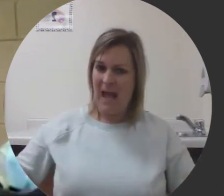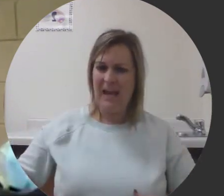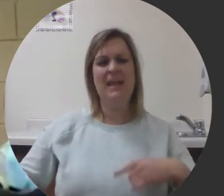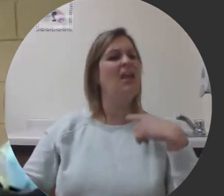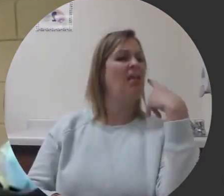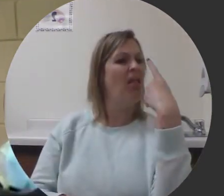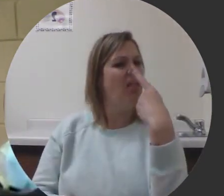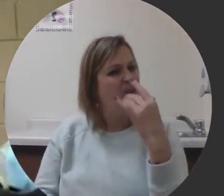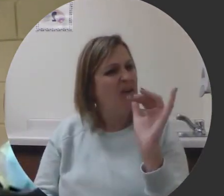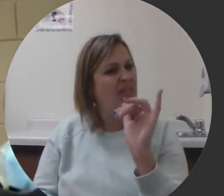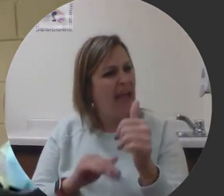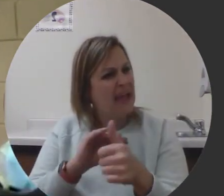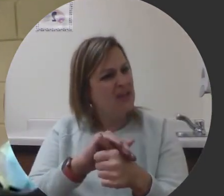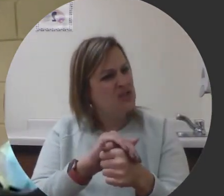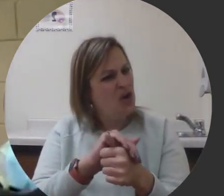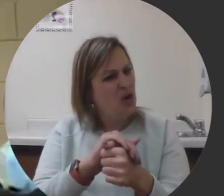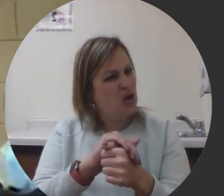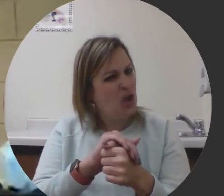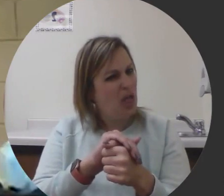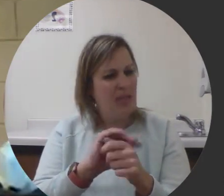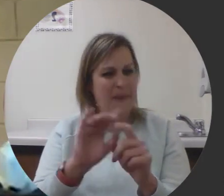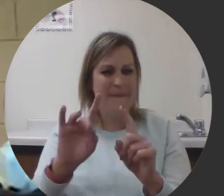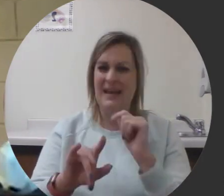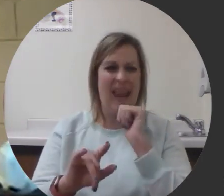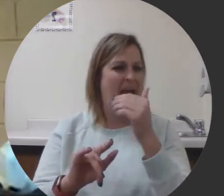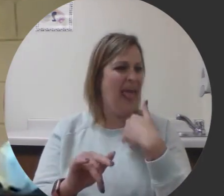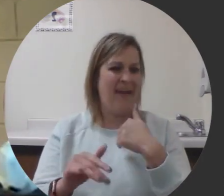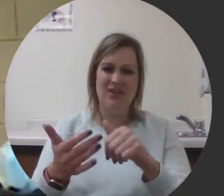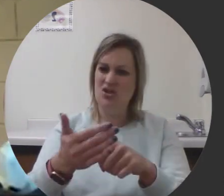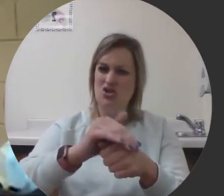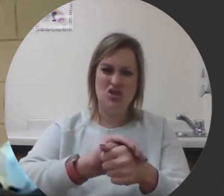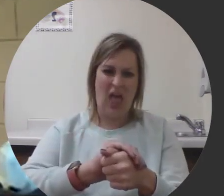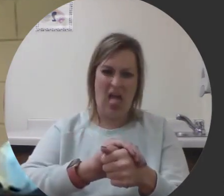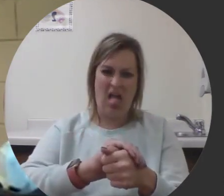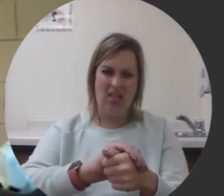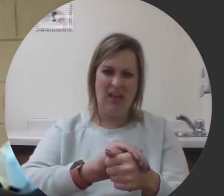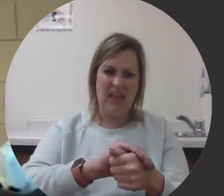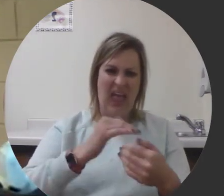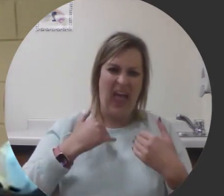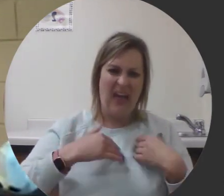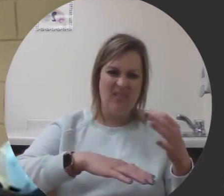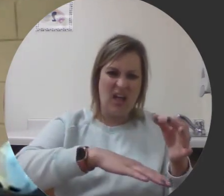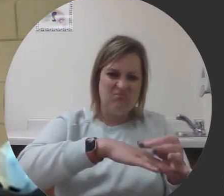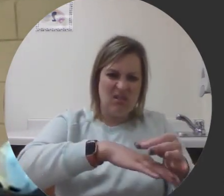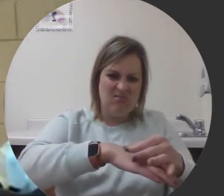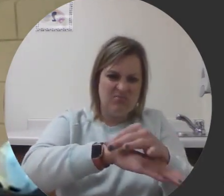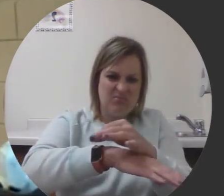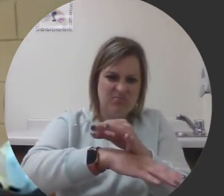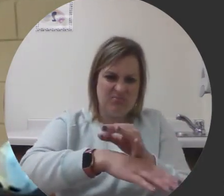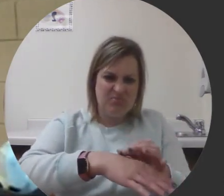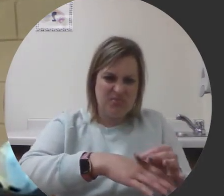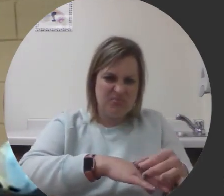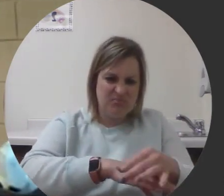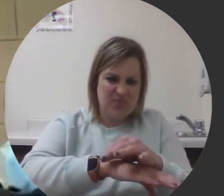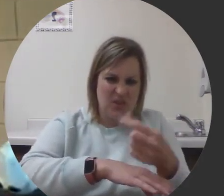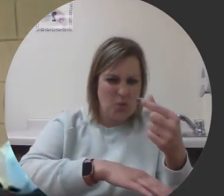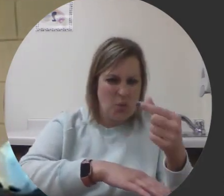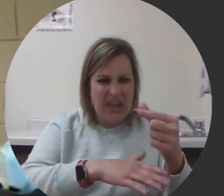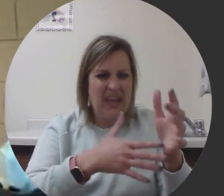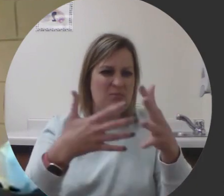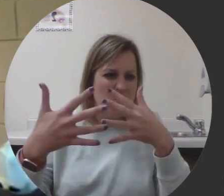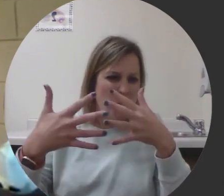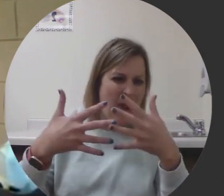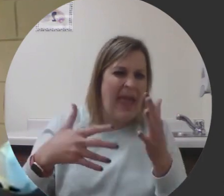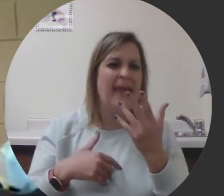turtle's. I don't mean it had a shell. It had kind of a warty skin like a toad's, greeny grayish in color. But it